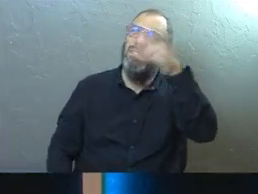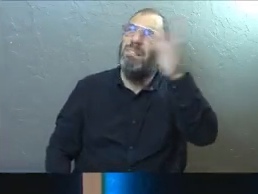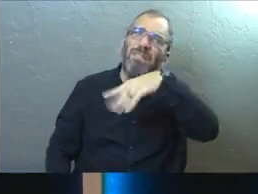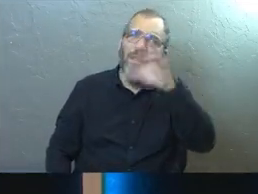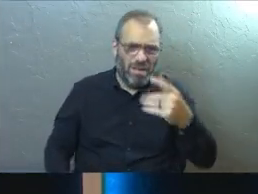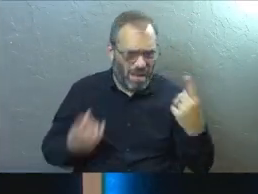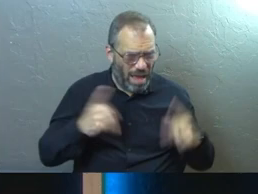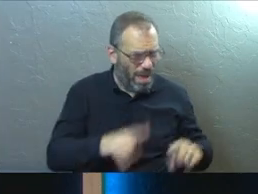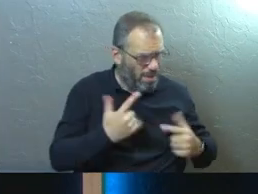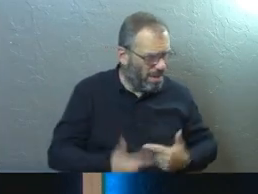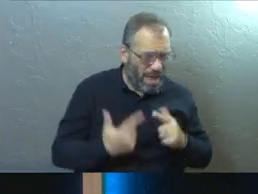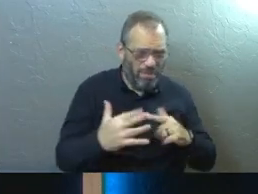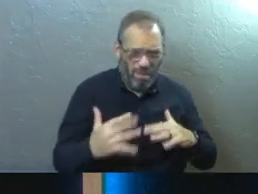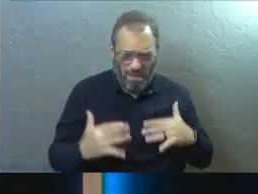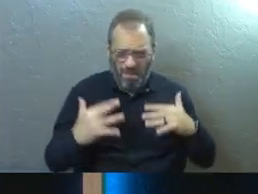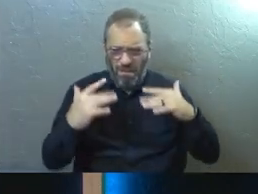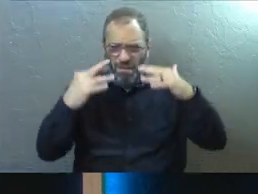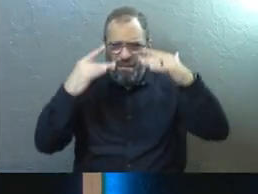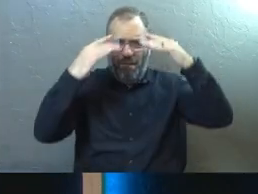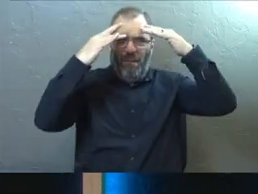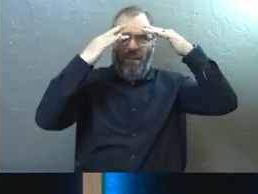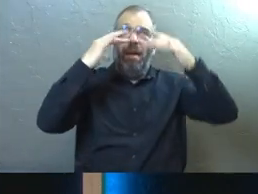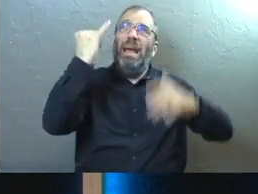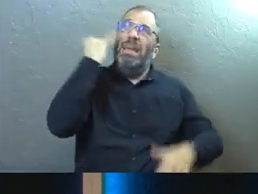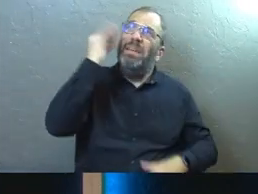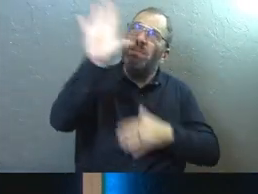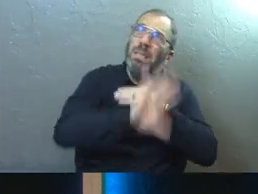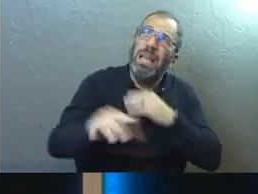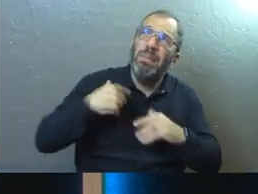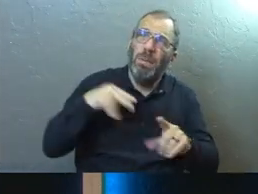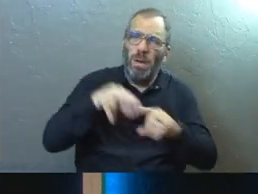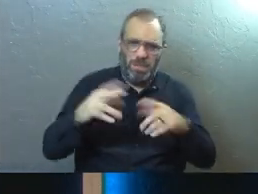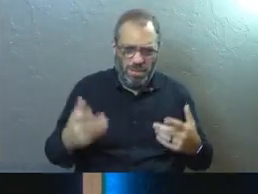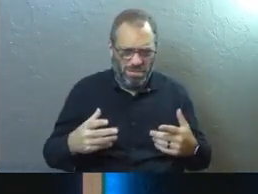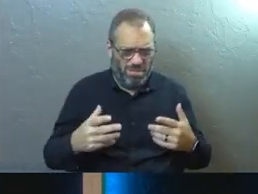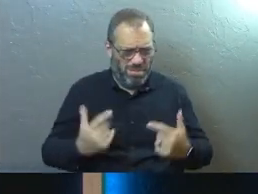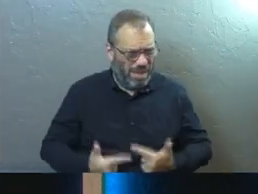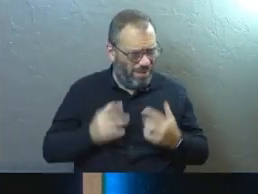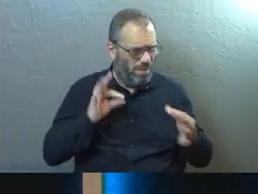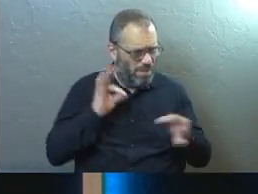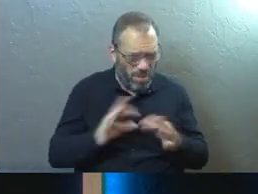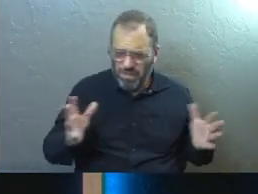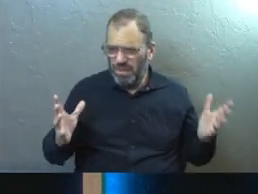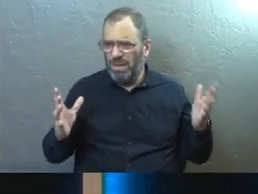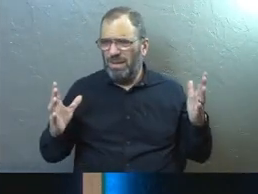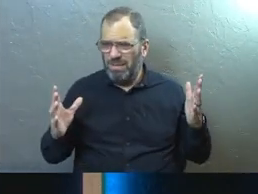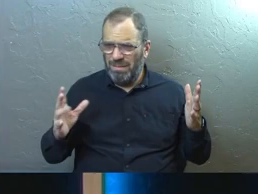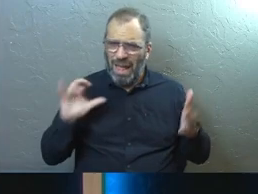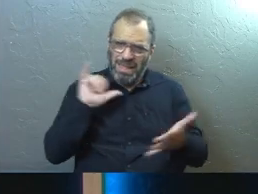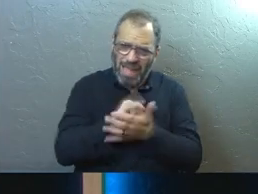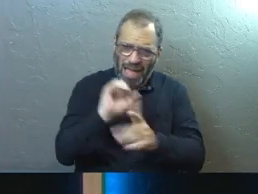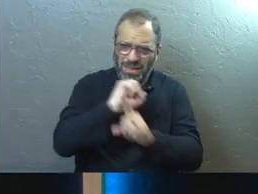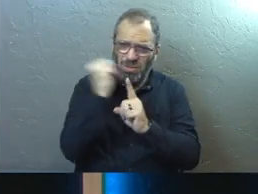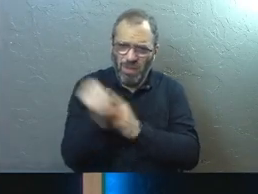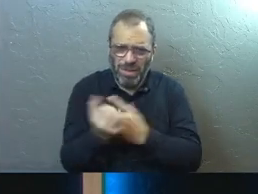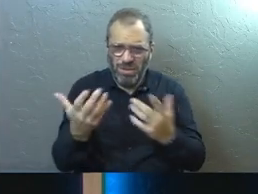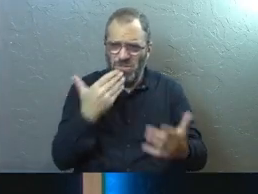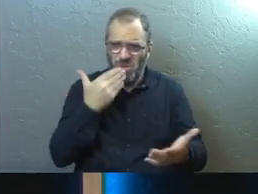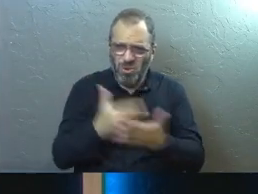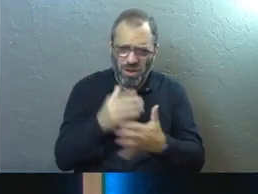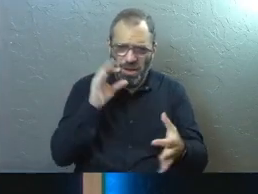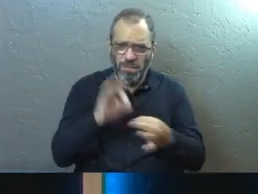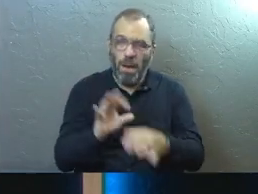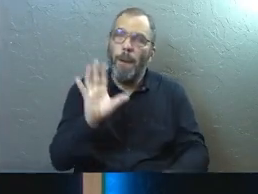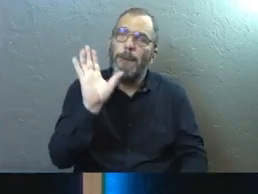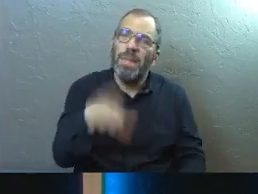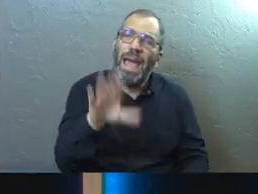lot going on, and it feels like maybe if he was watching over, if he was protecting me, these things wouldn't be happening, and we can be in that place. And what I